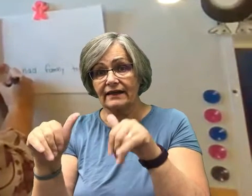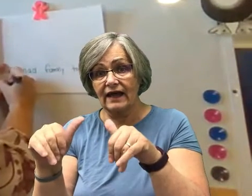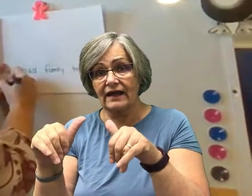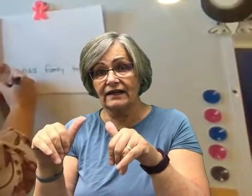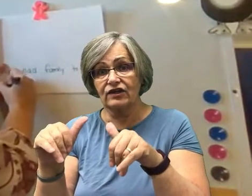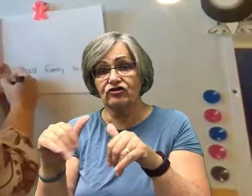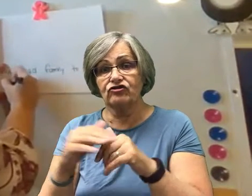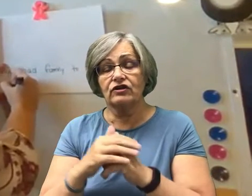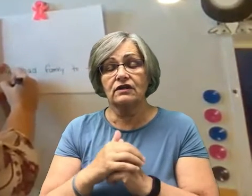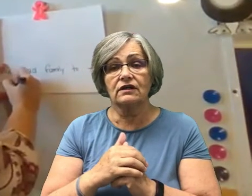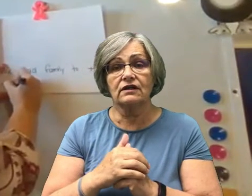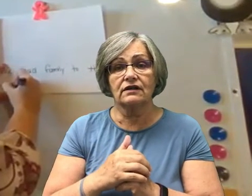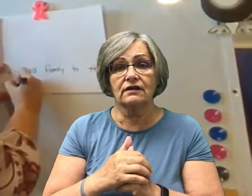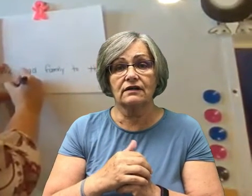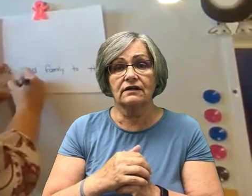cottage